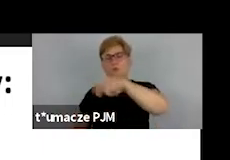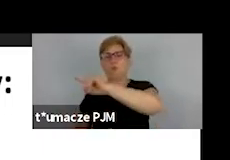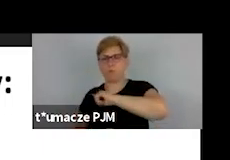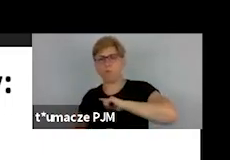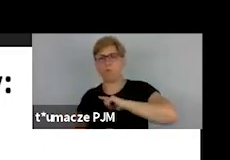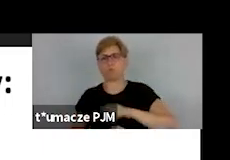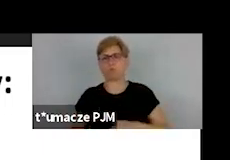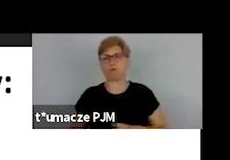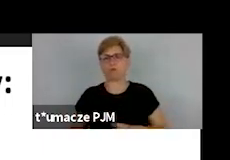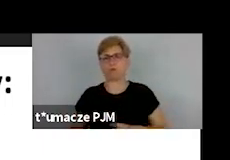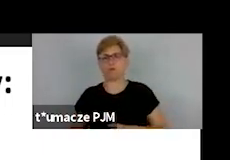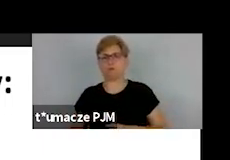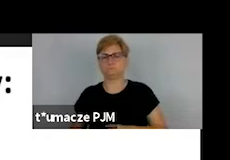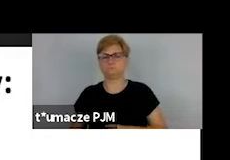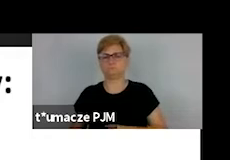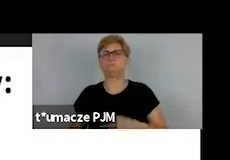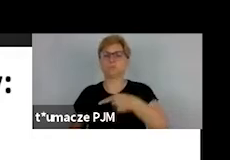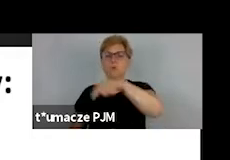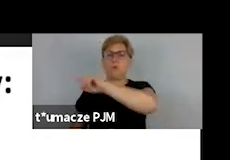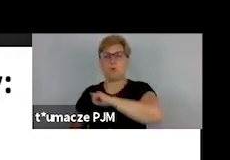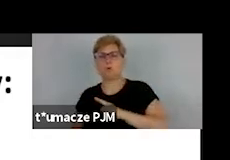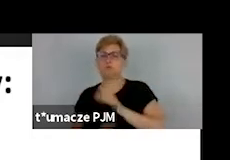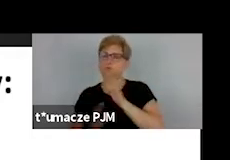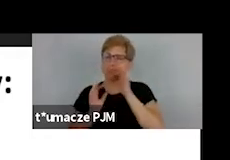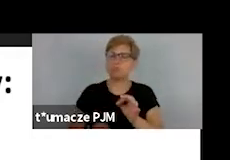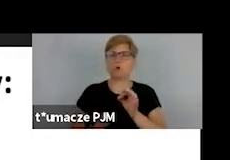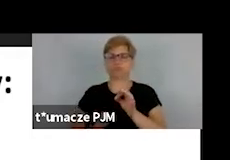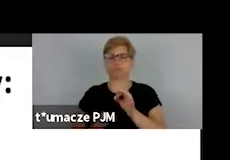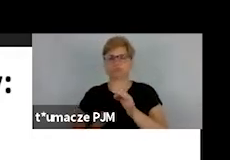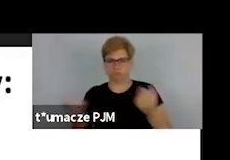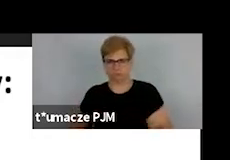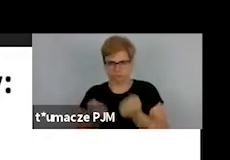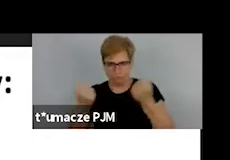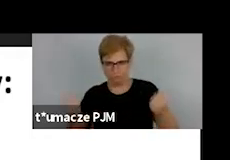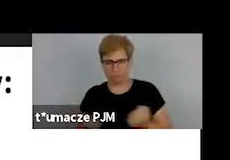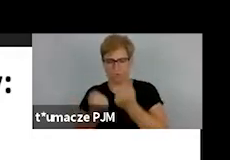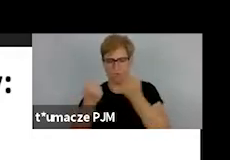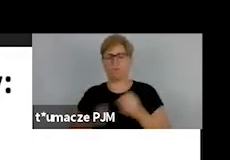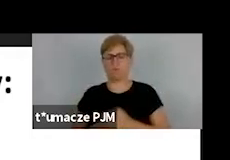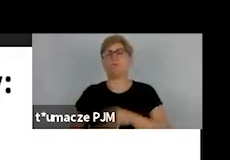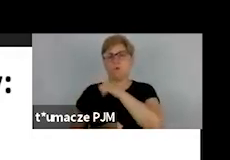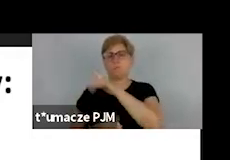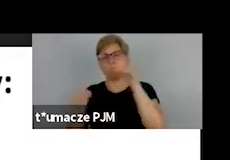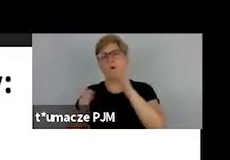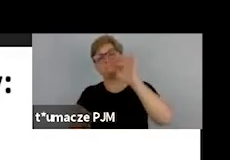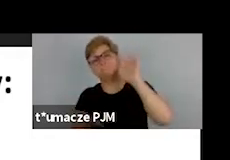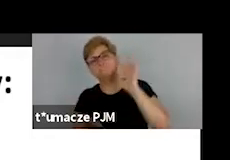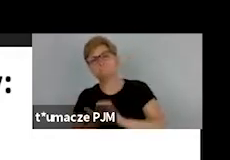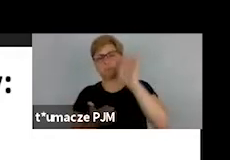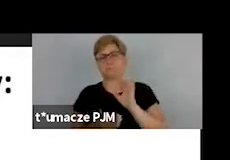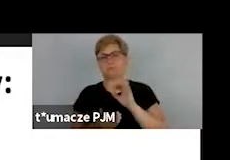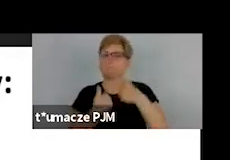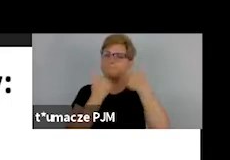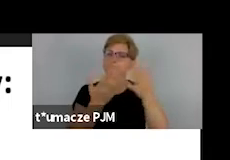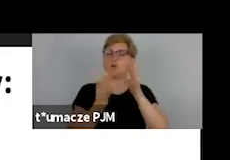is South Africa's new constitutional democracy is a very exciting place to do violence prevention work. Next slide.